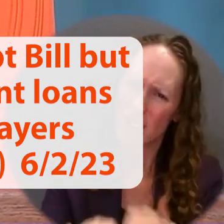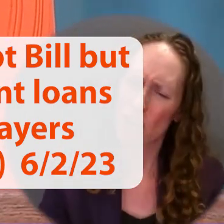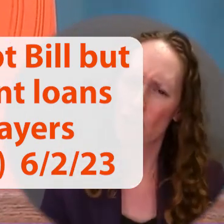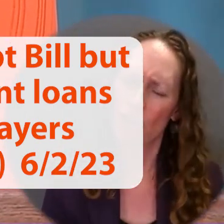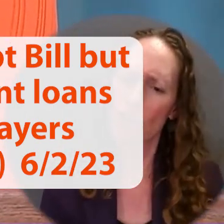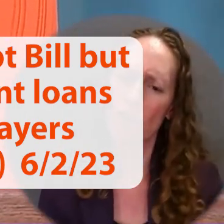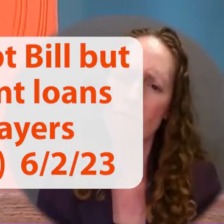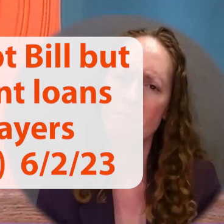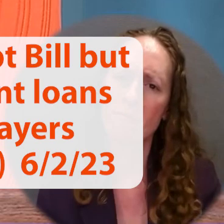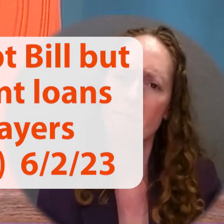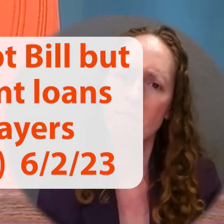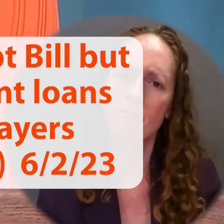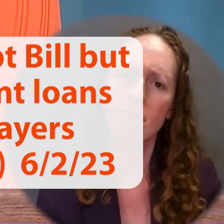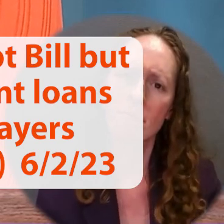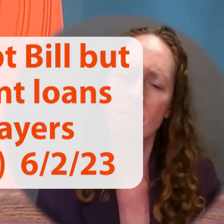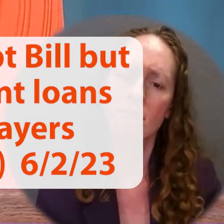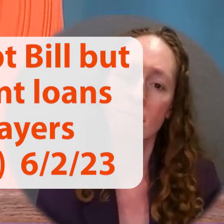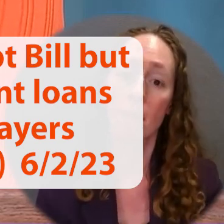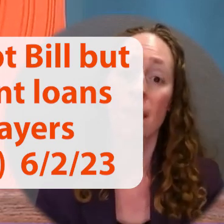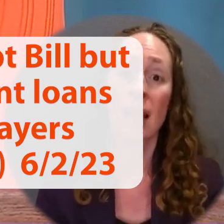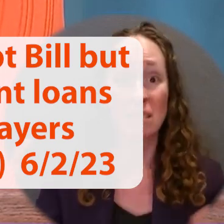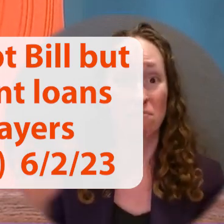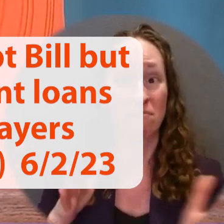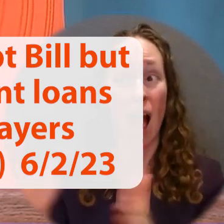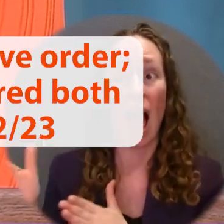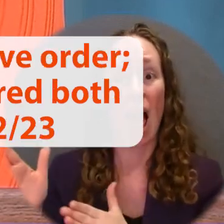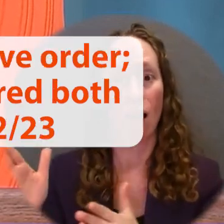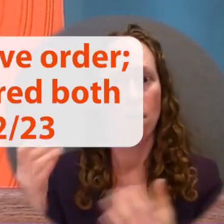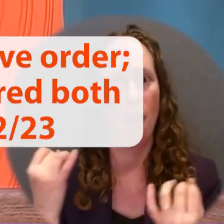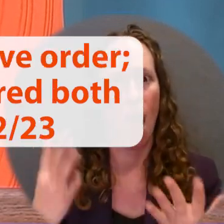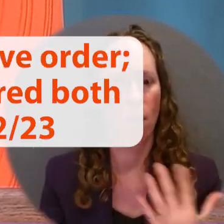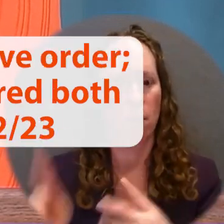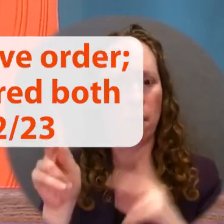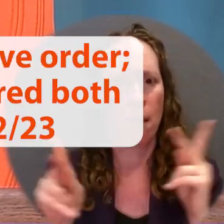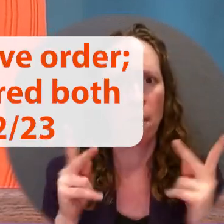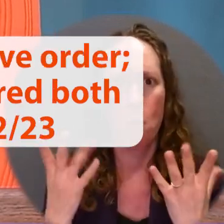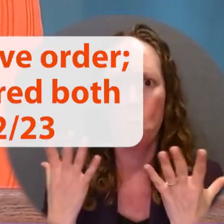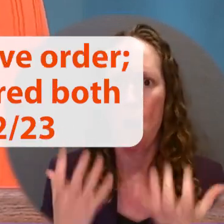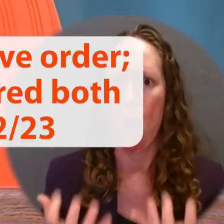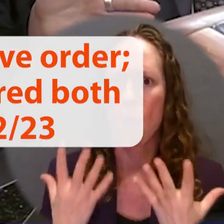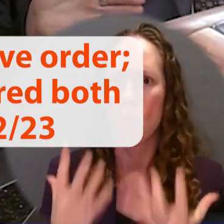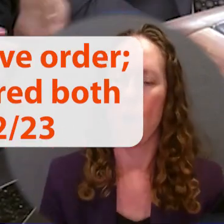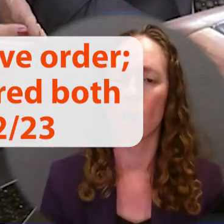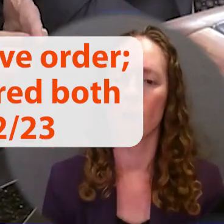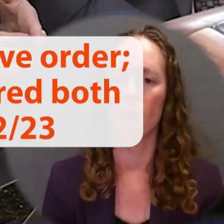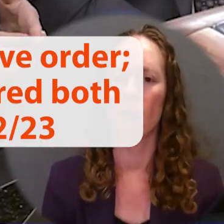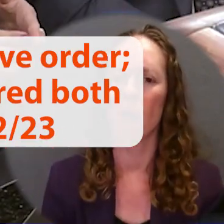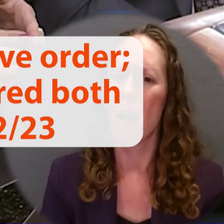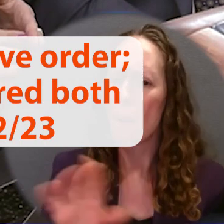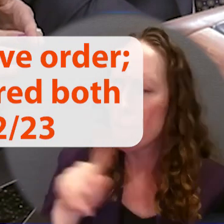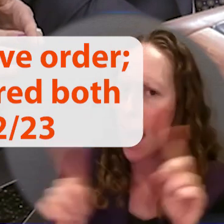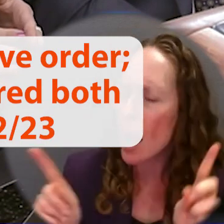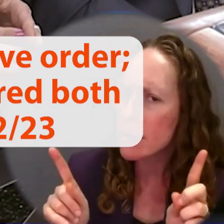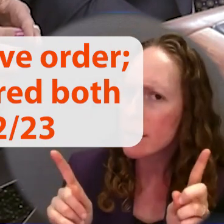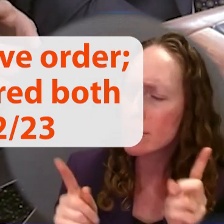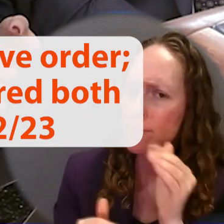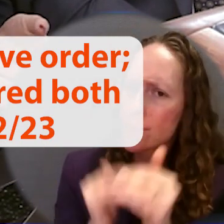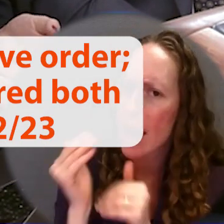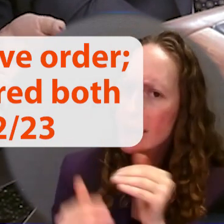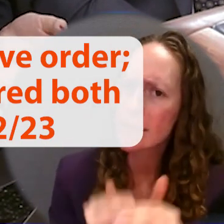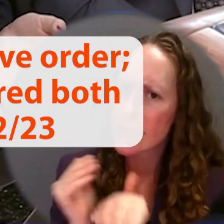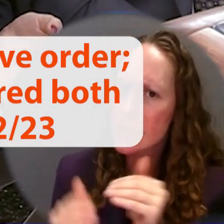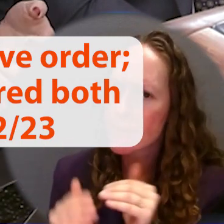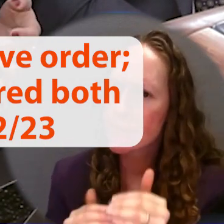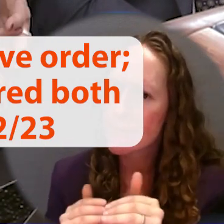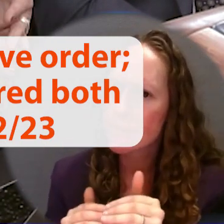also, his plan is actually very popular with Americans. Just process-wise, I mean, his forgiveness plan was done by